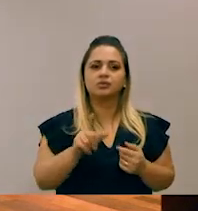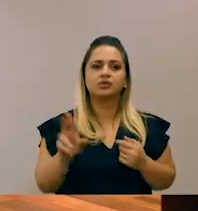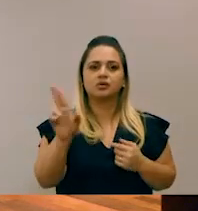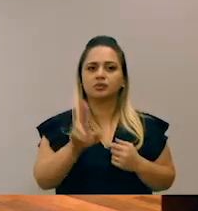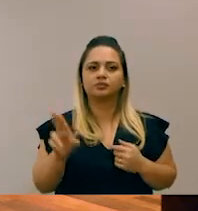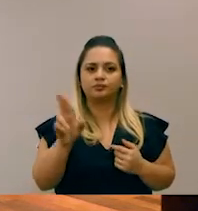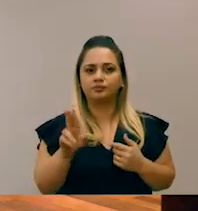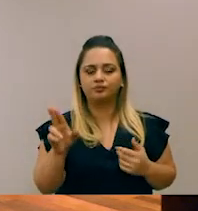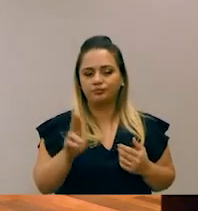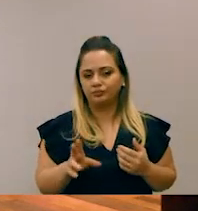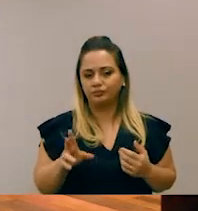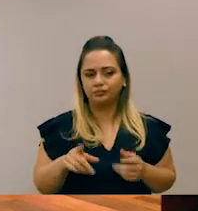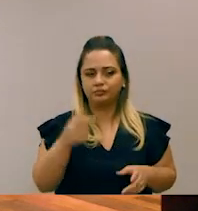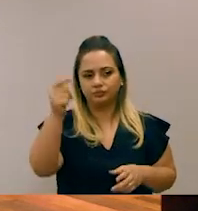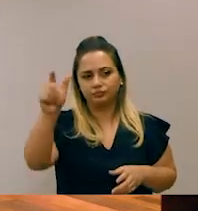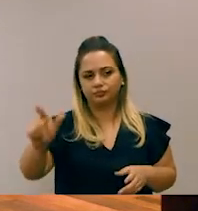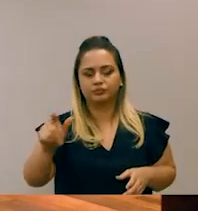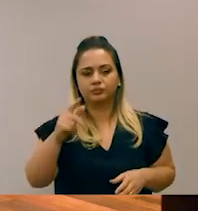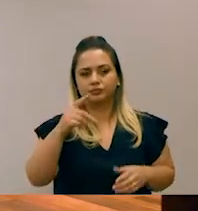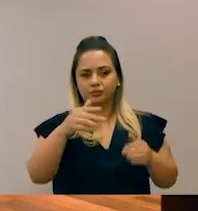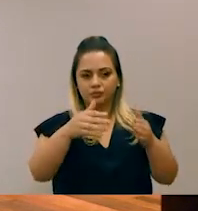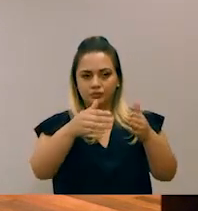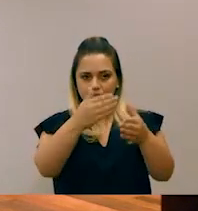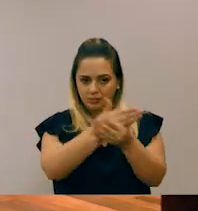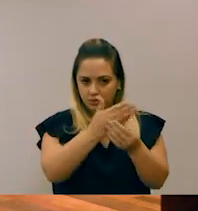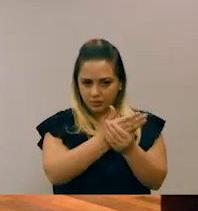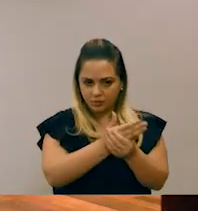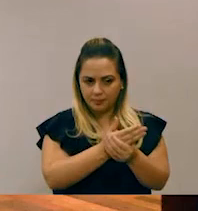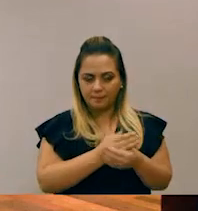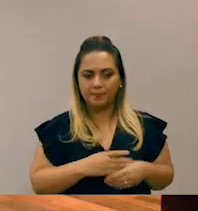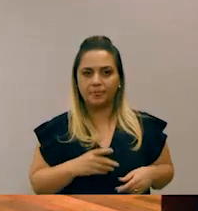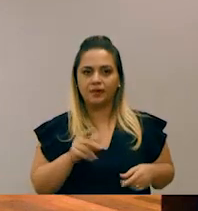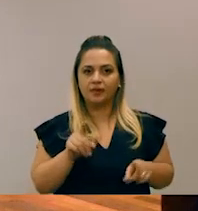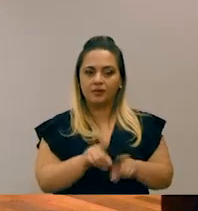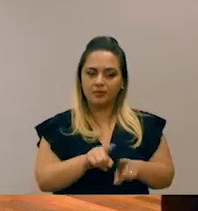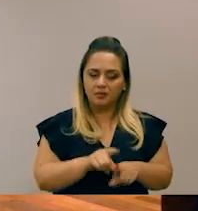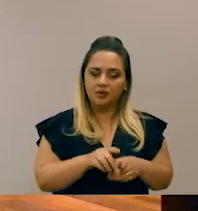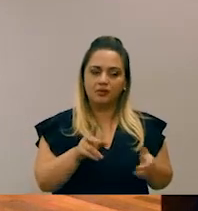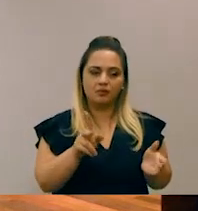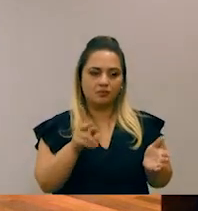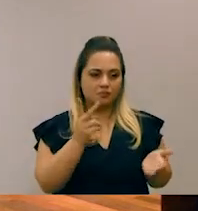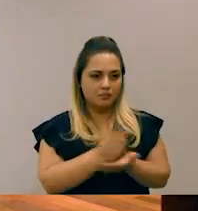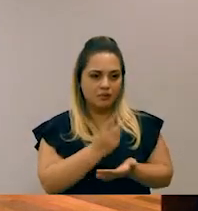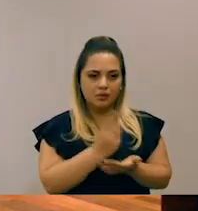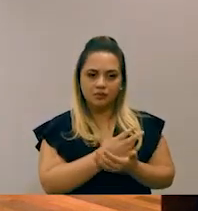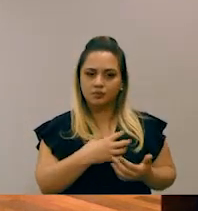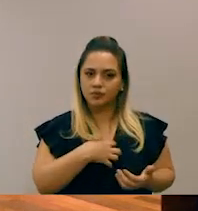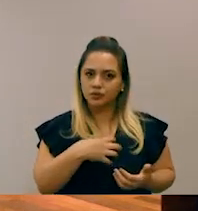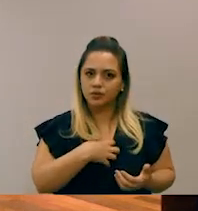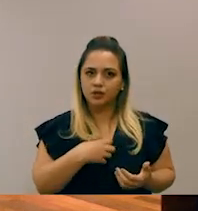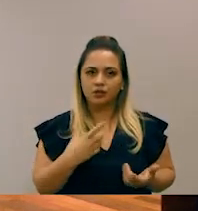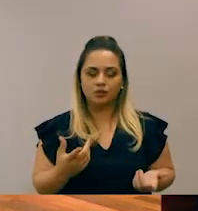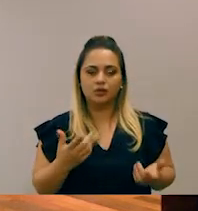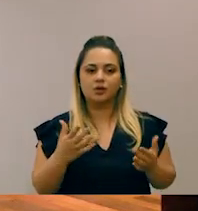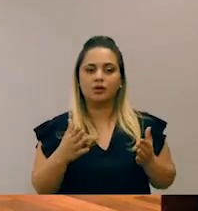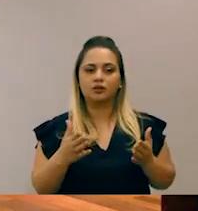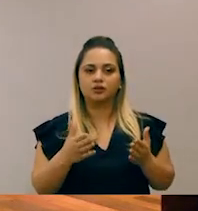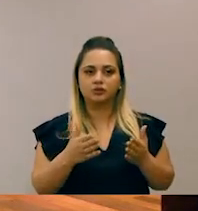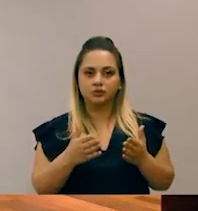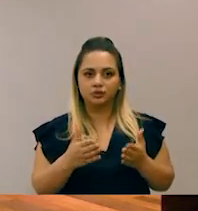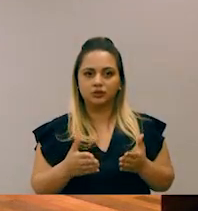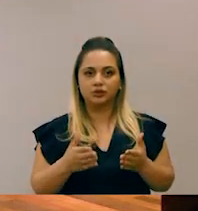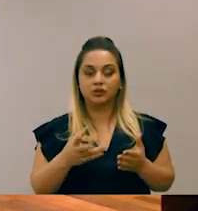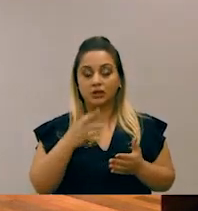be applied in other petitions. The same way we intend that this is going